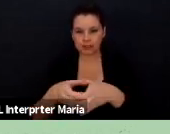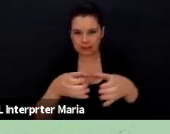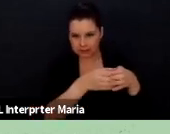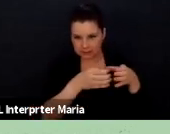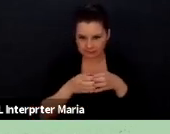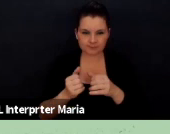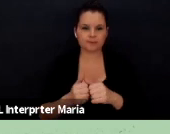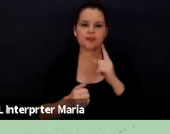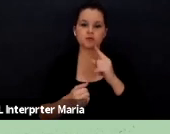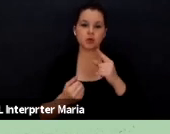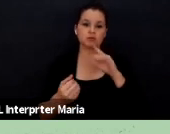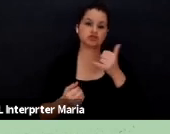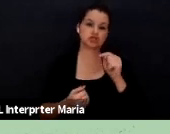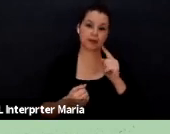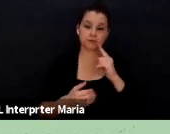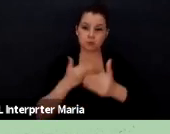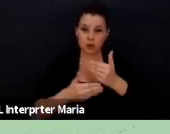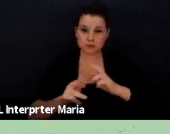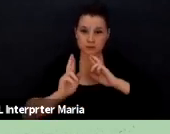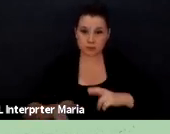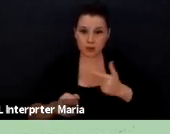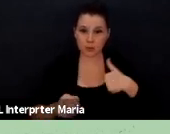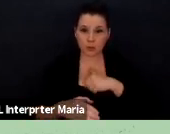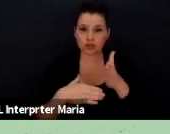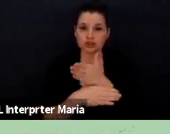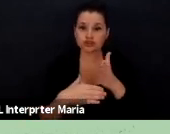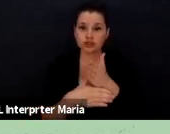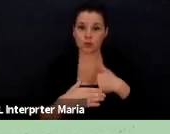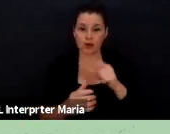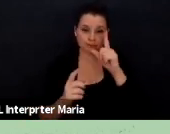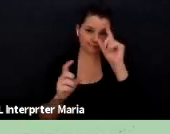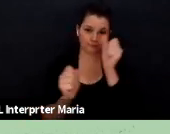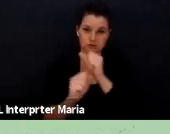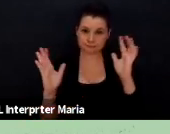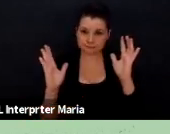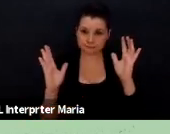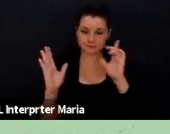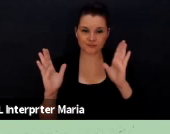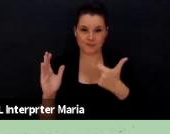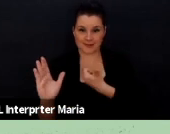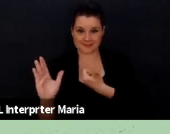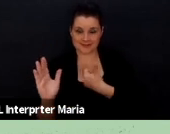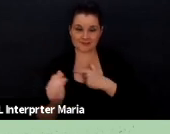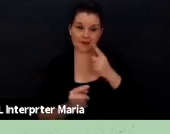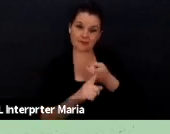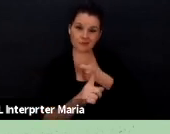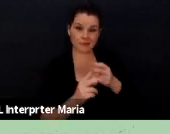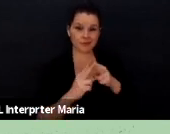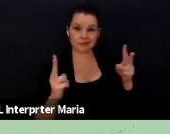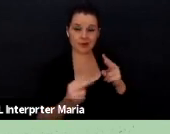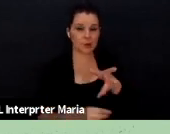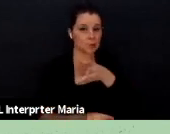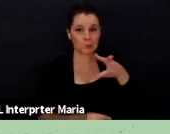to process and respond, we'll share what our visions are. For myself, I come from a very rural